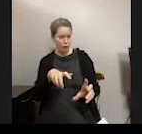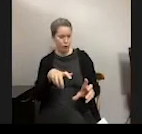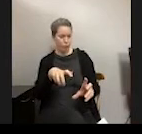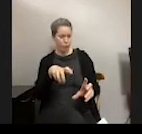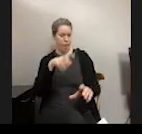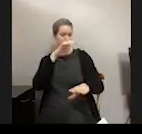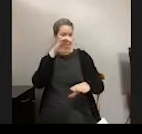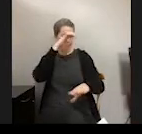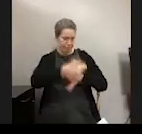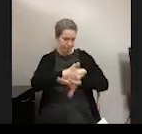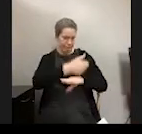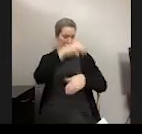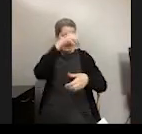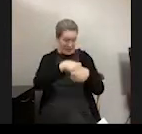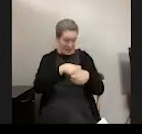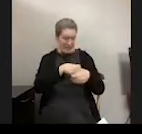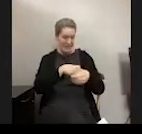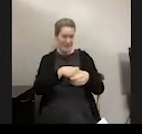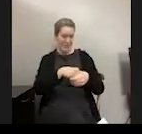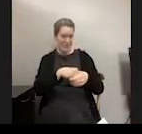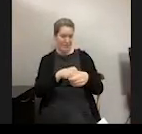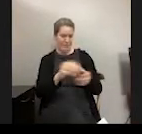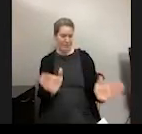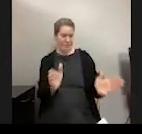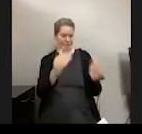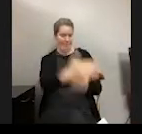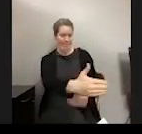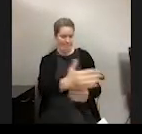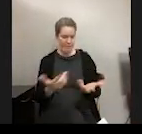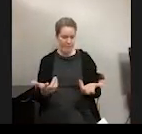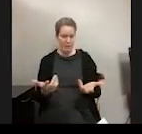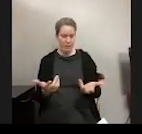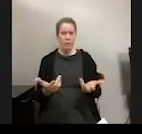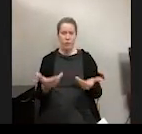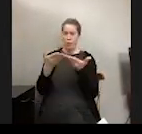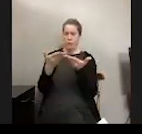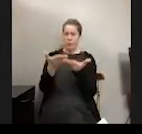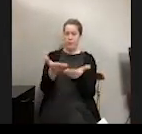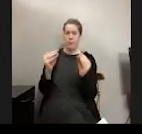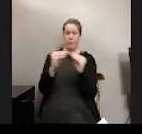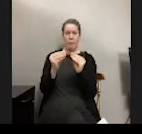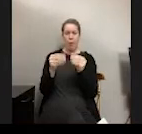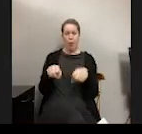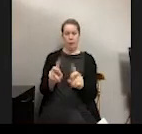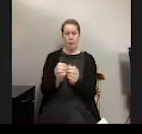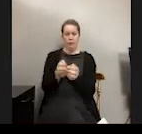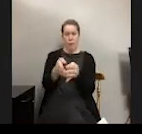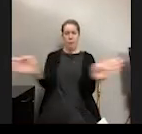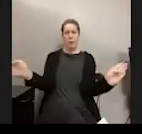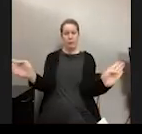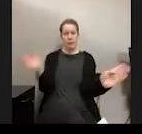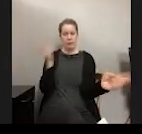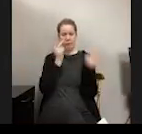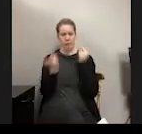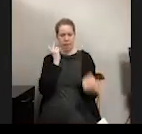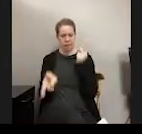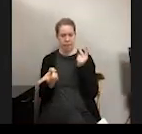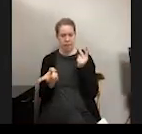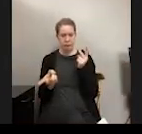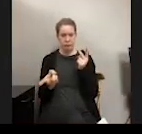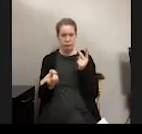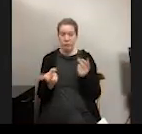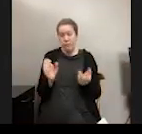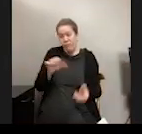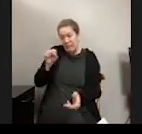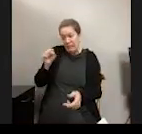out to the public. To the public, yes. And I feel a little bit like this is also the story of my disability, and we're all